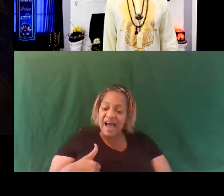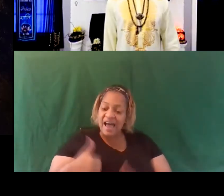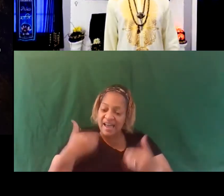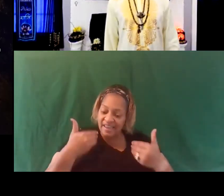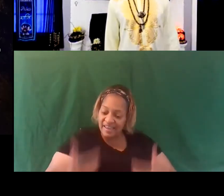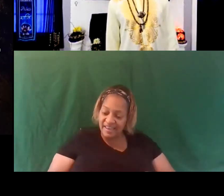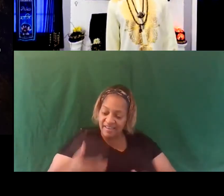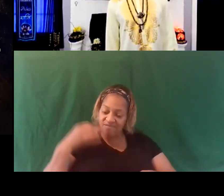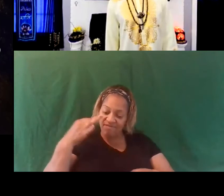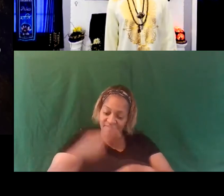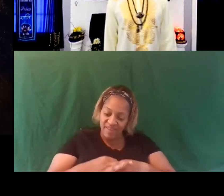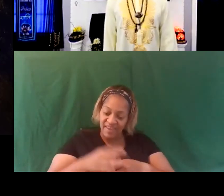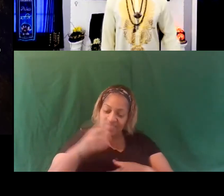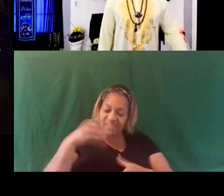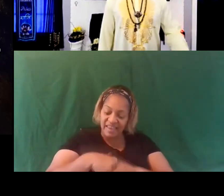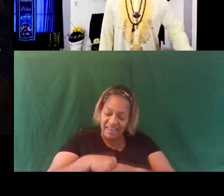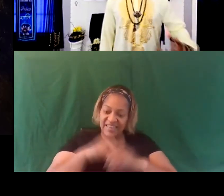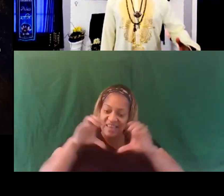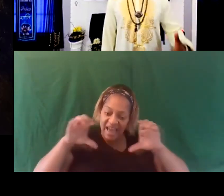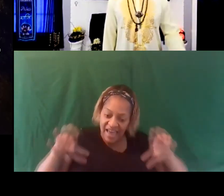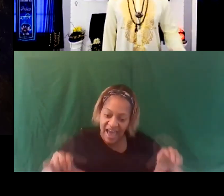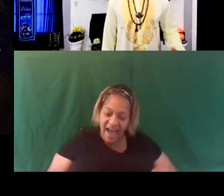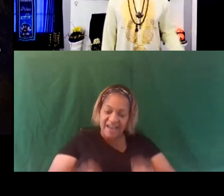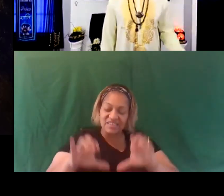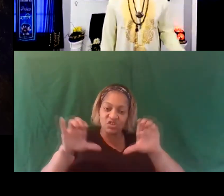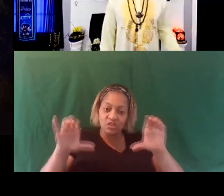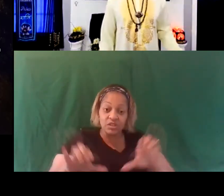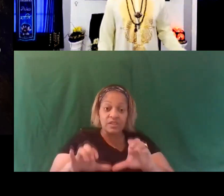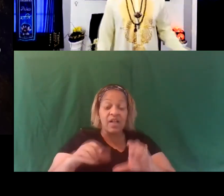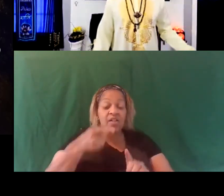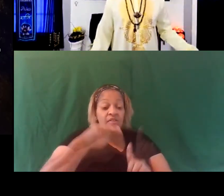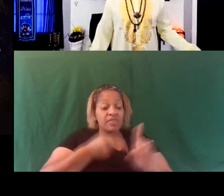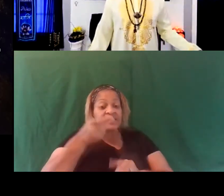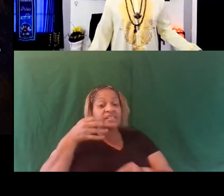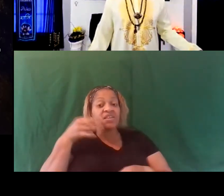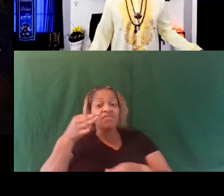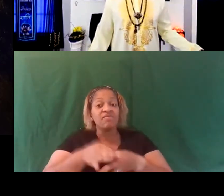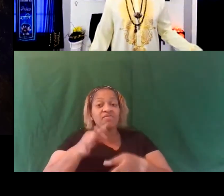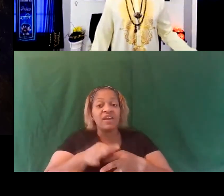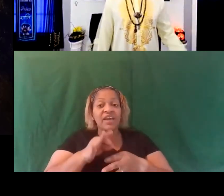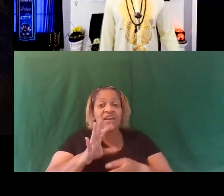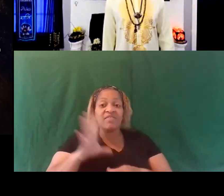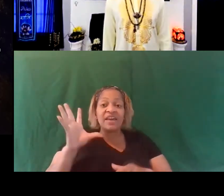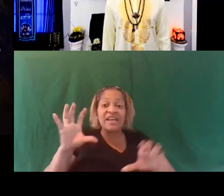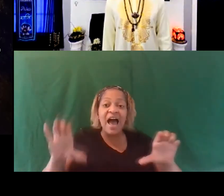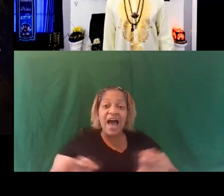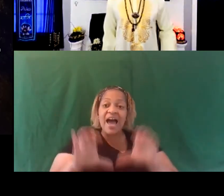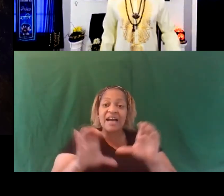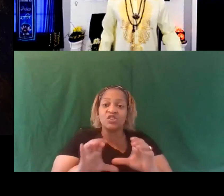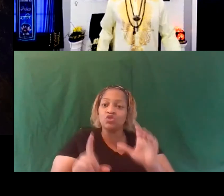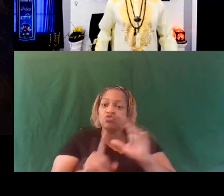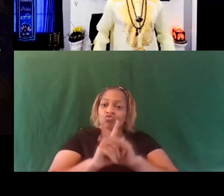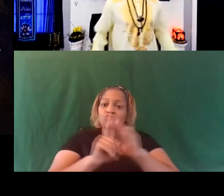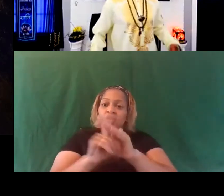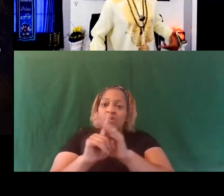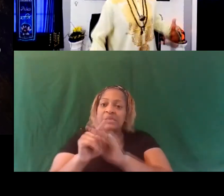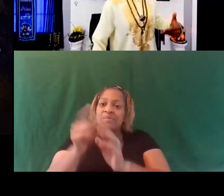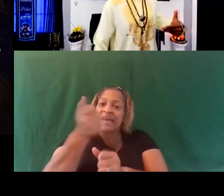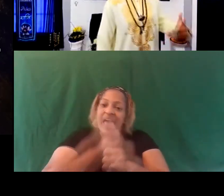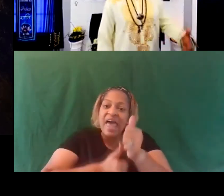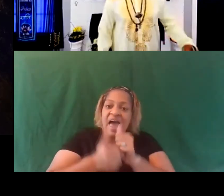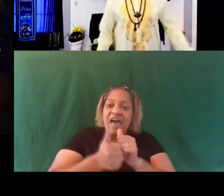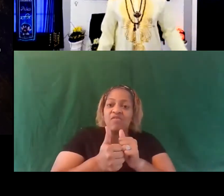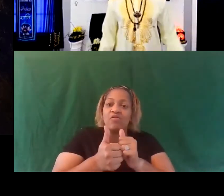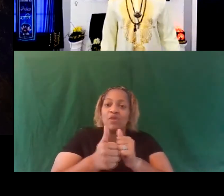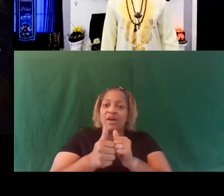action. Breathe. And that faith in action shows up in every aspect of my life, every step of my